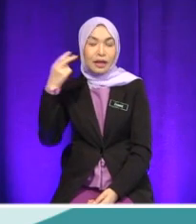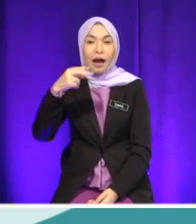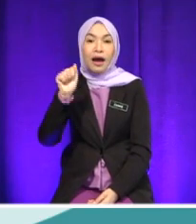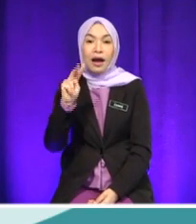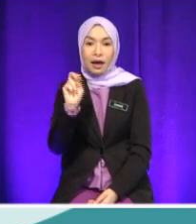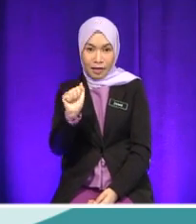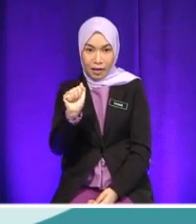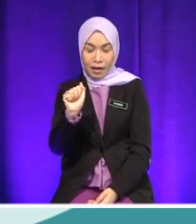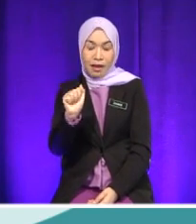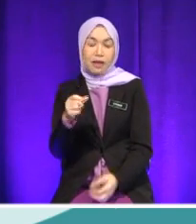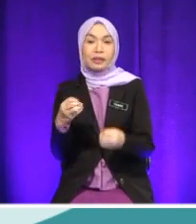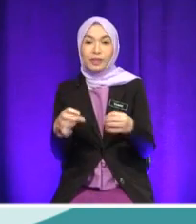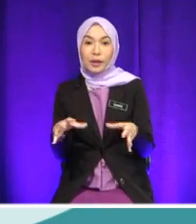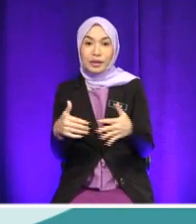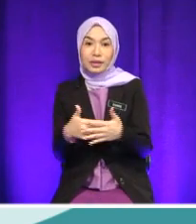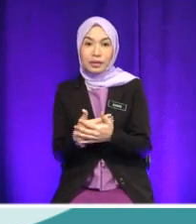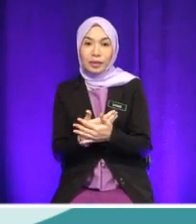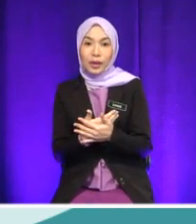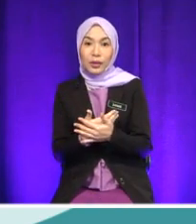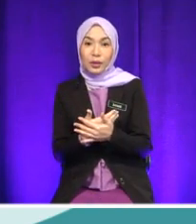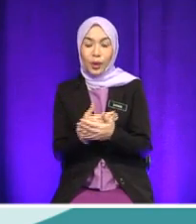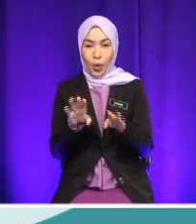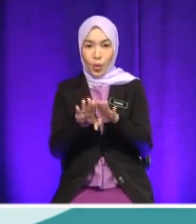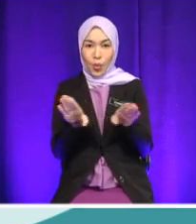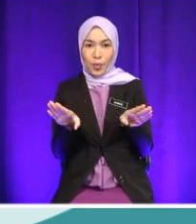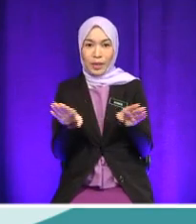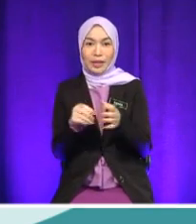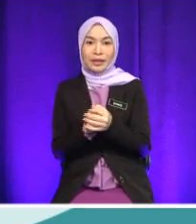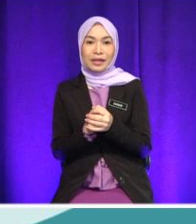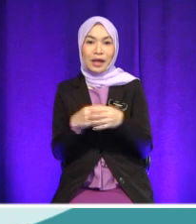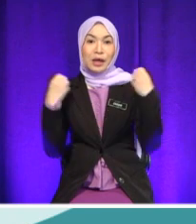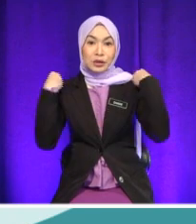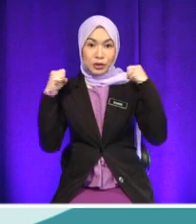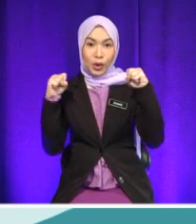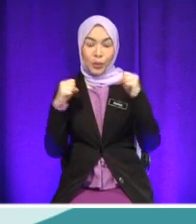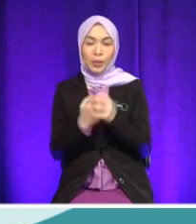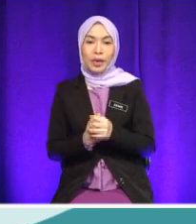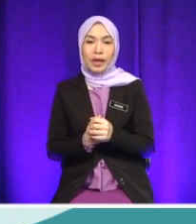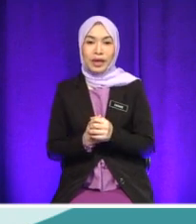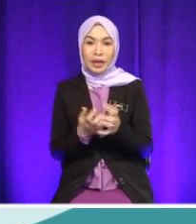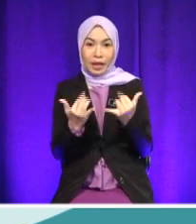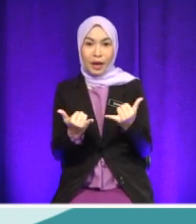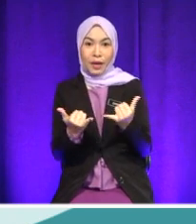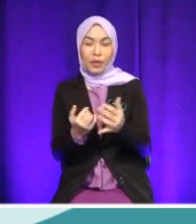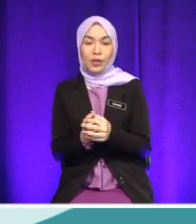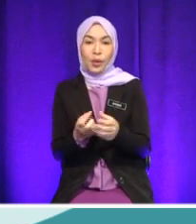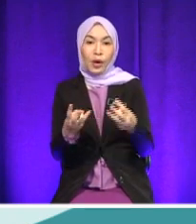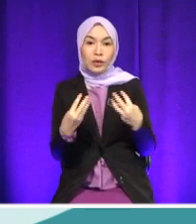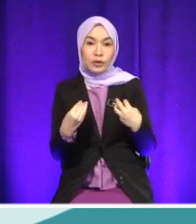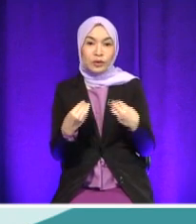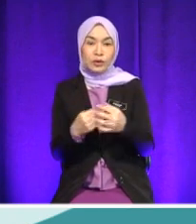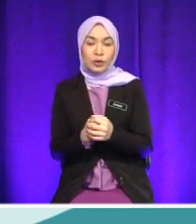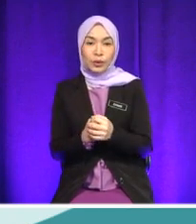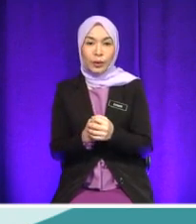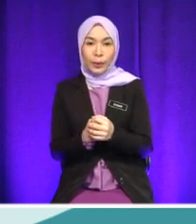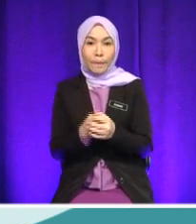opened a new shop and she wants to attract more customers. So here are some ideas that she is considering on how to